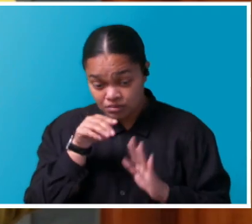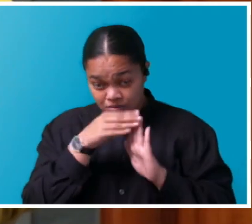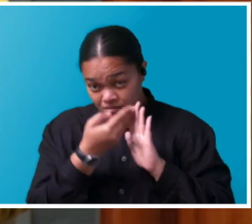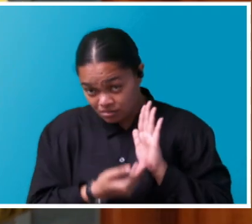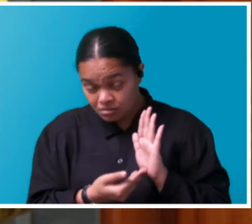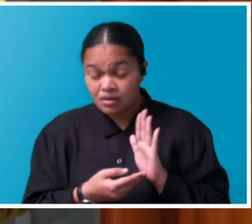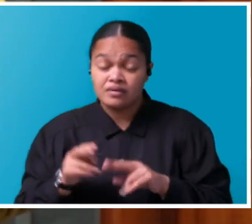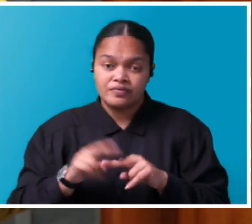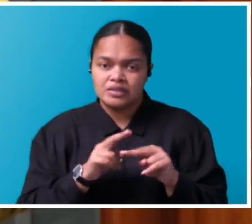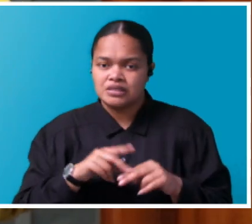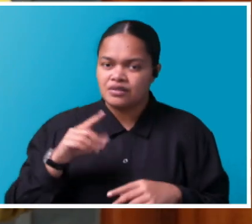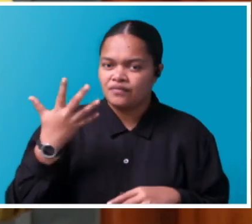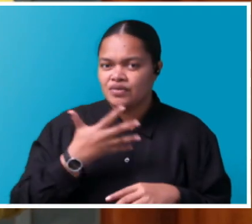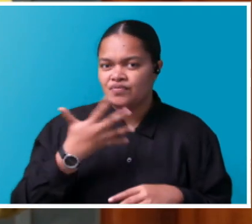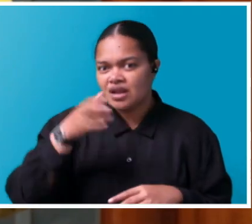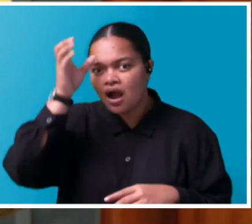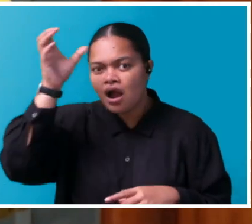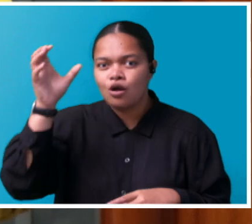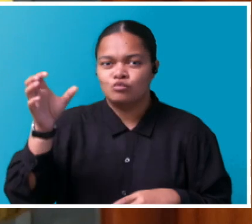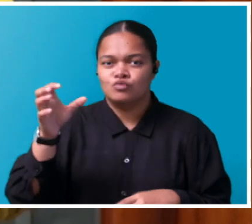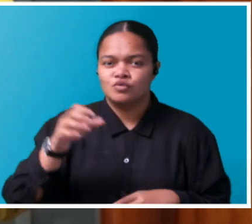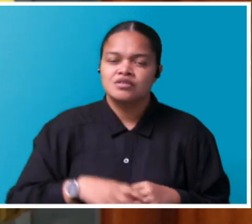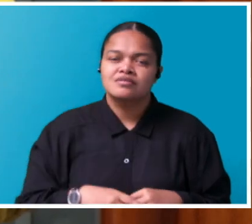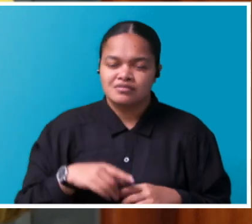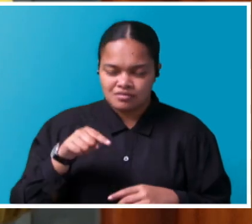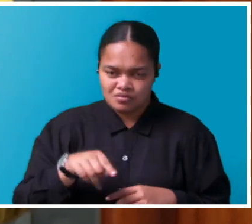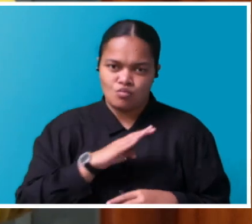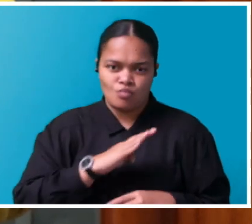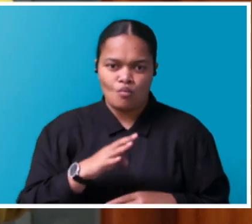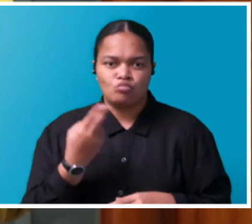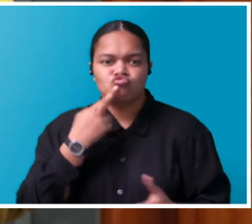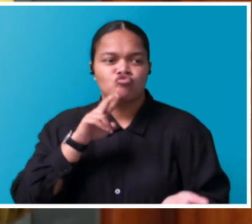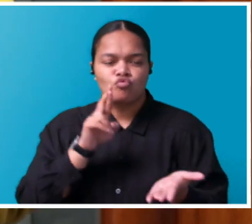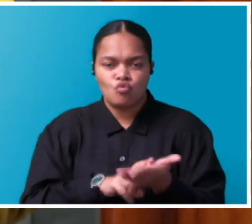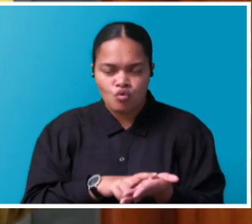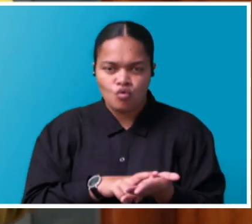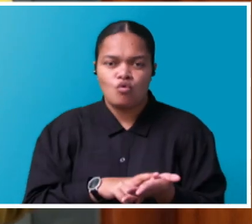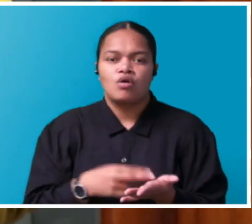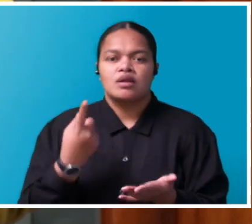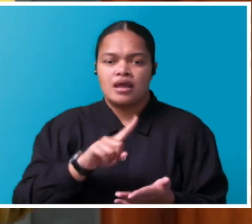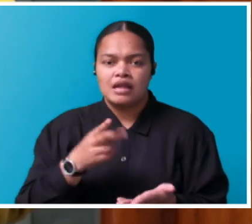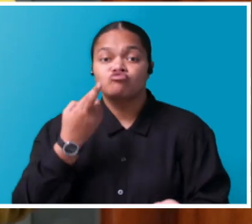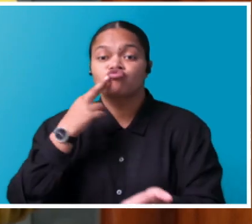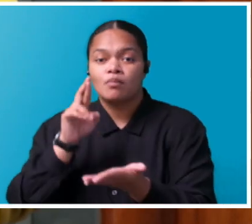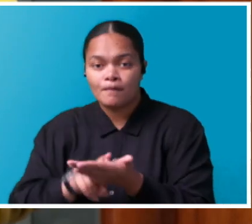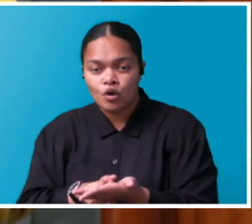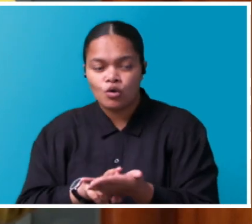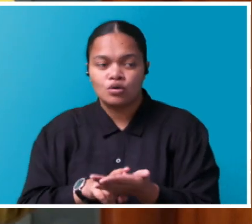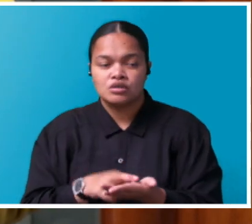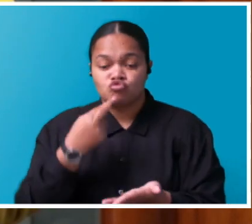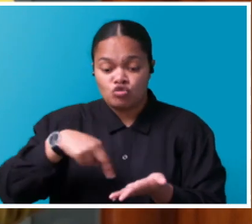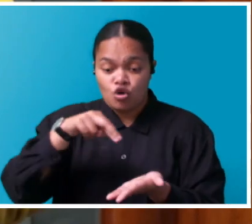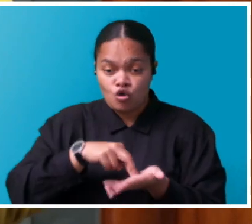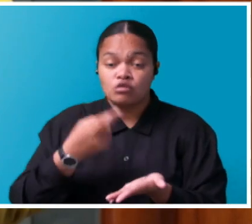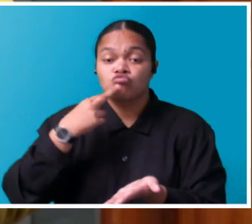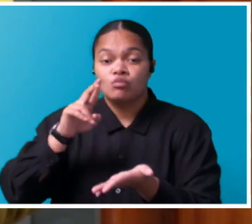that Fiji is one of the 15 countries that have taken the bold step to record, report, and publicize its national